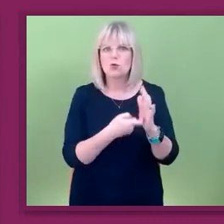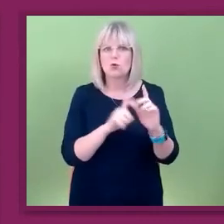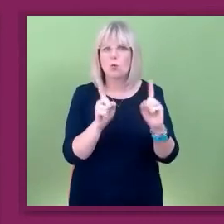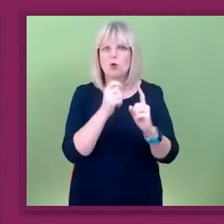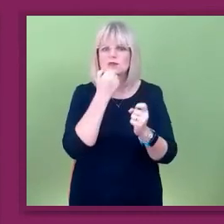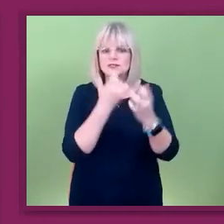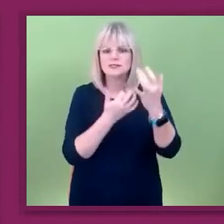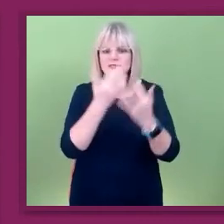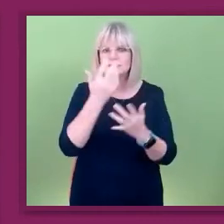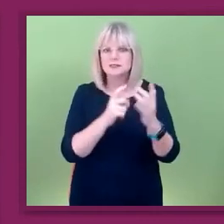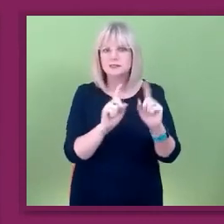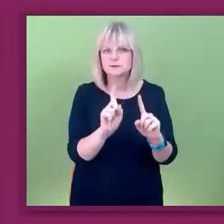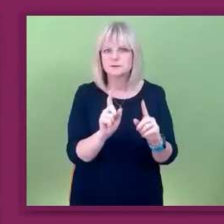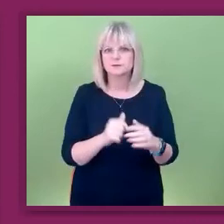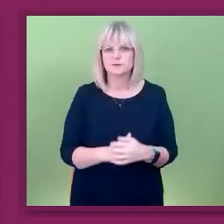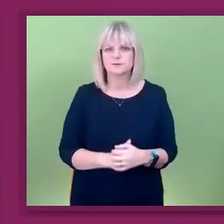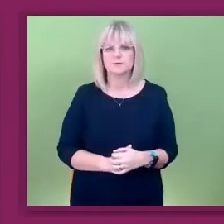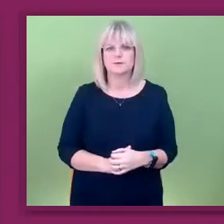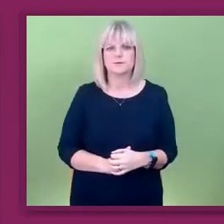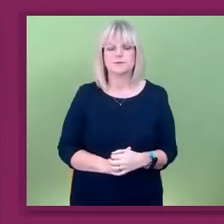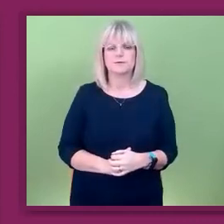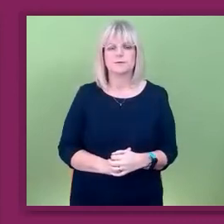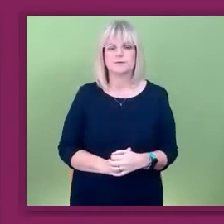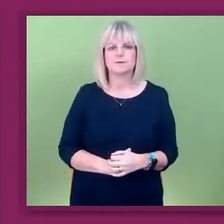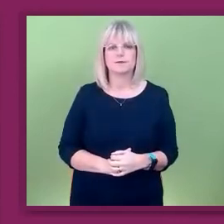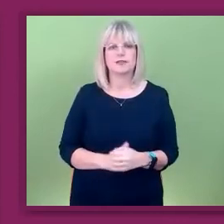I am not familiar with that particular